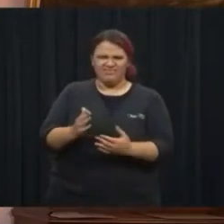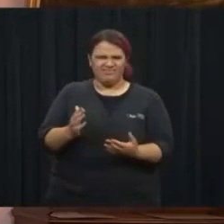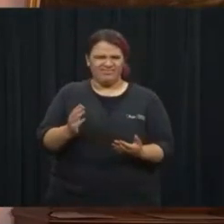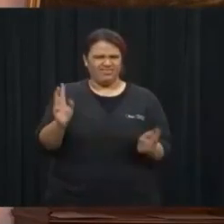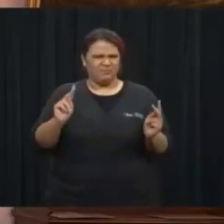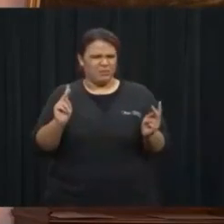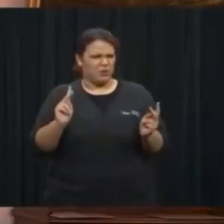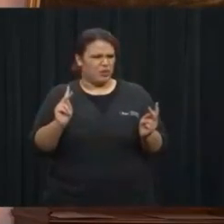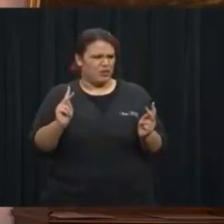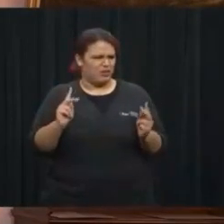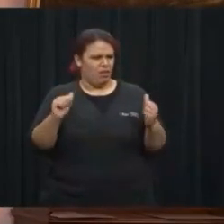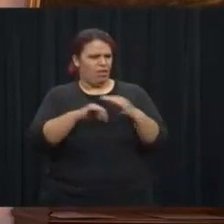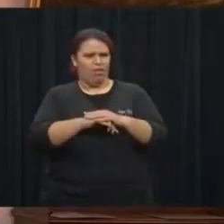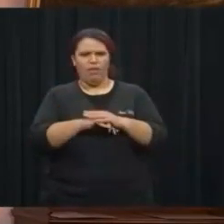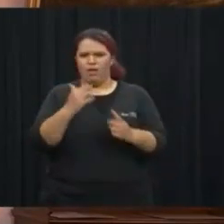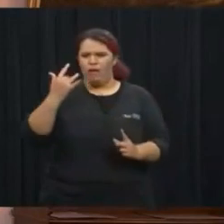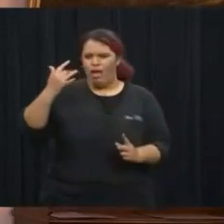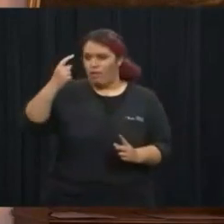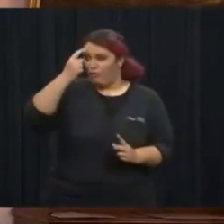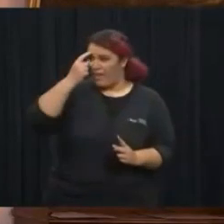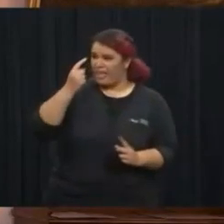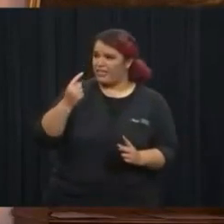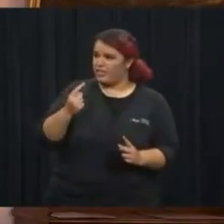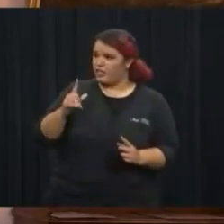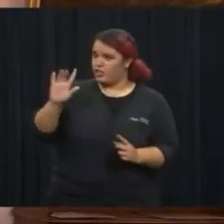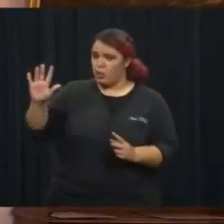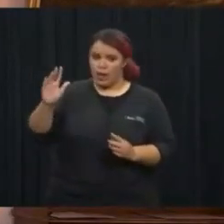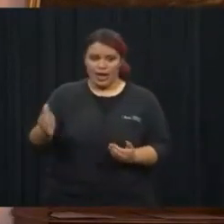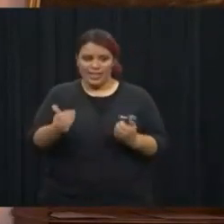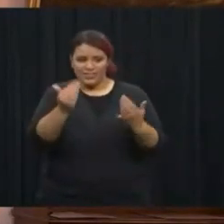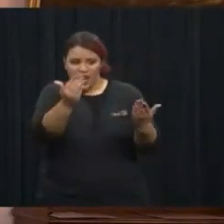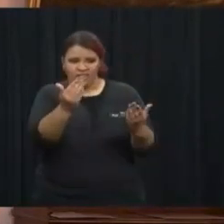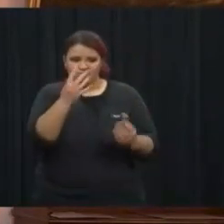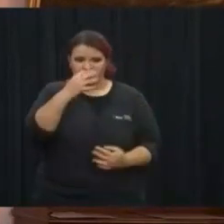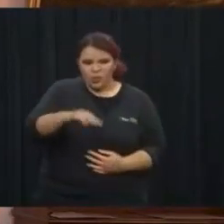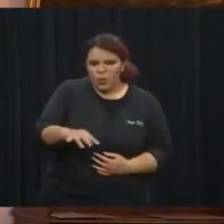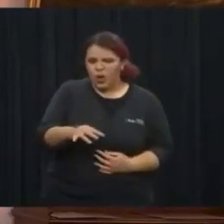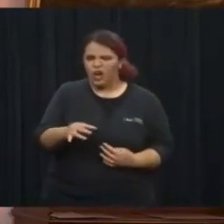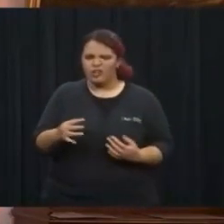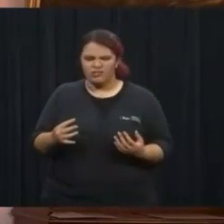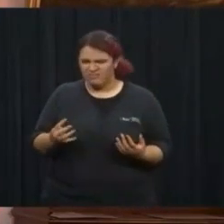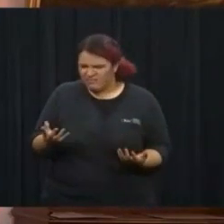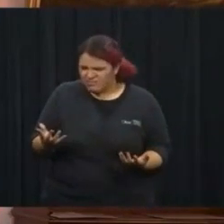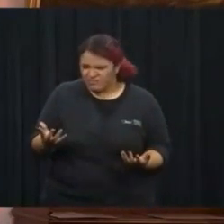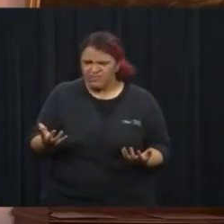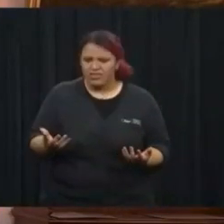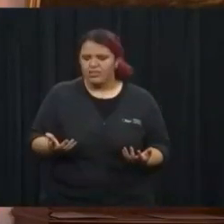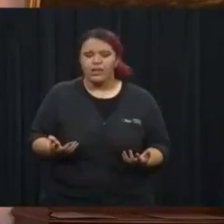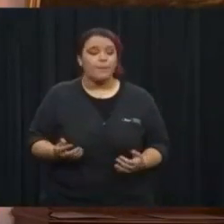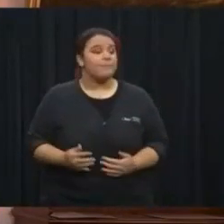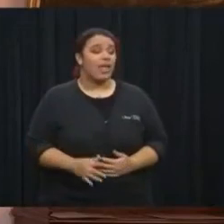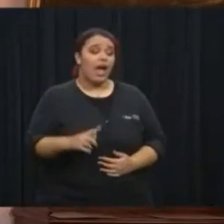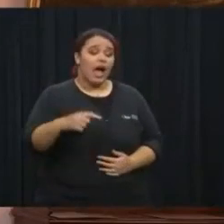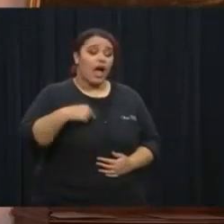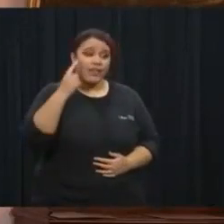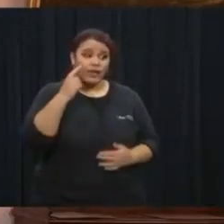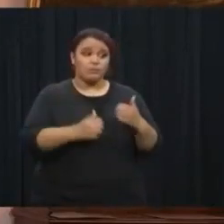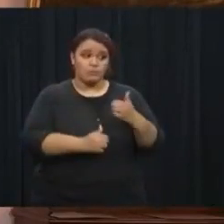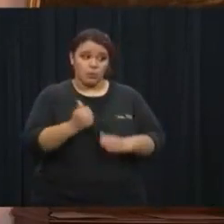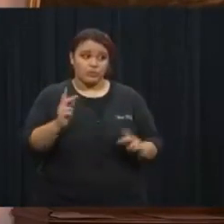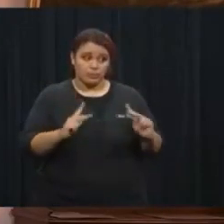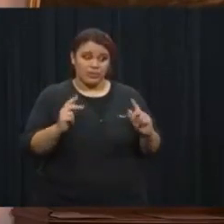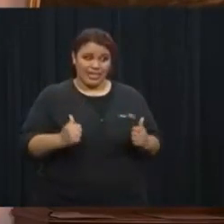out and your doctor has said, stay home, here are the measures, and let me know if you have worsening breathing or something, knowing that